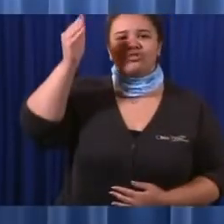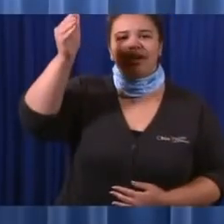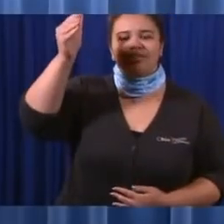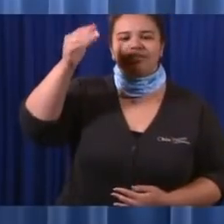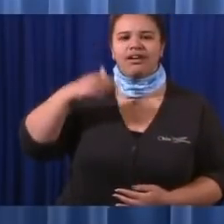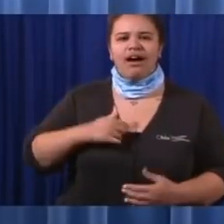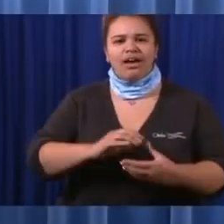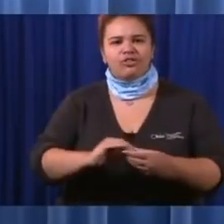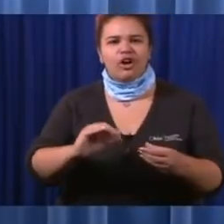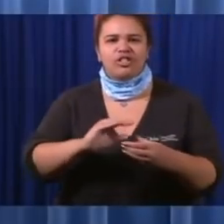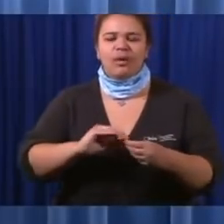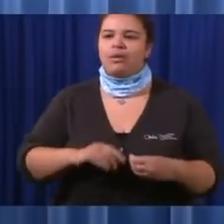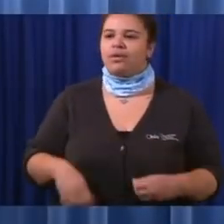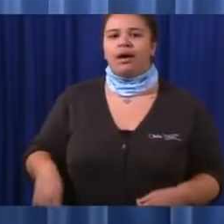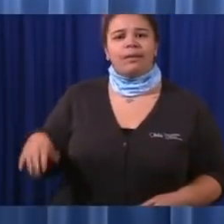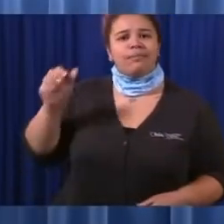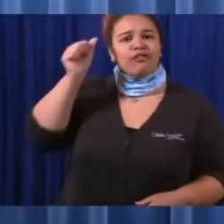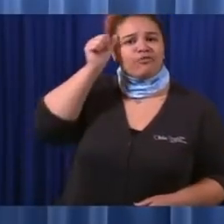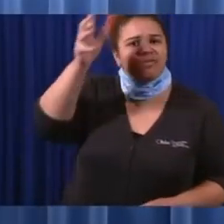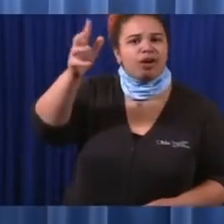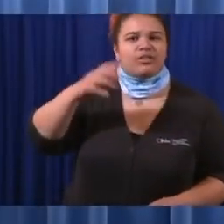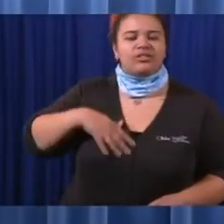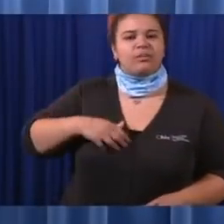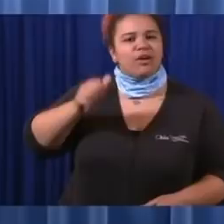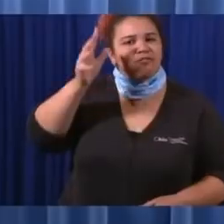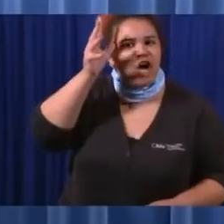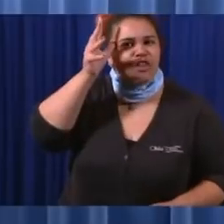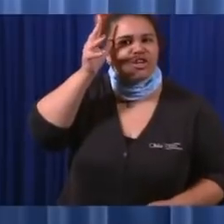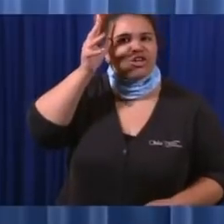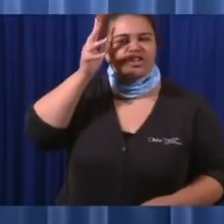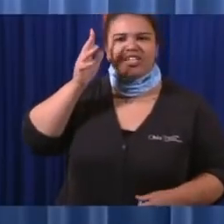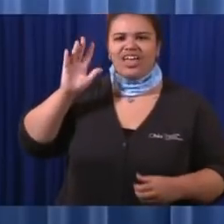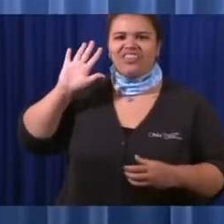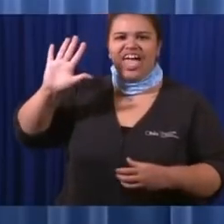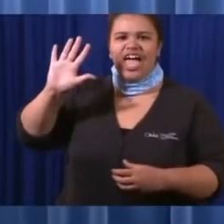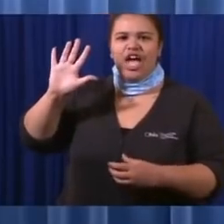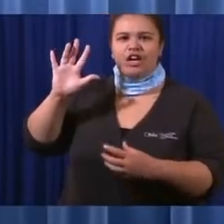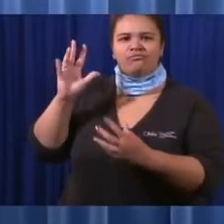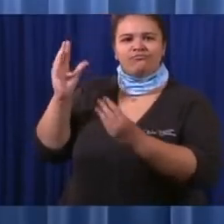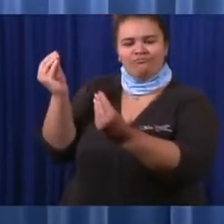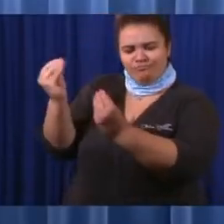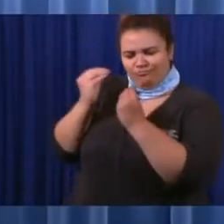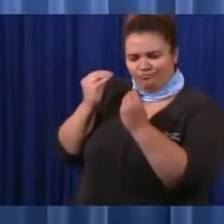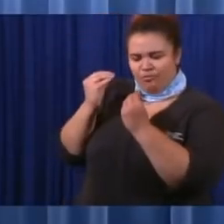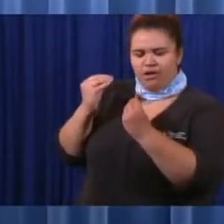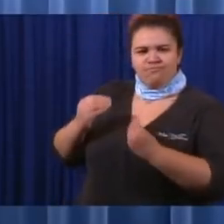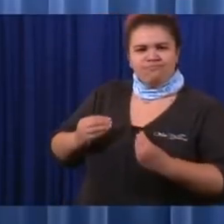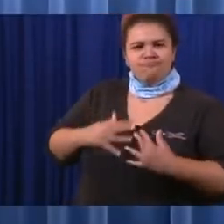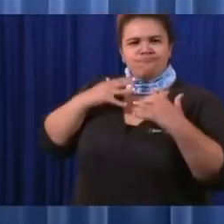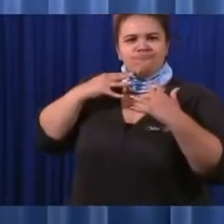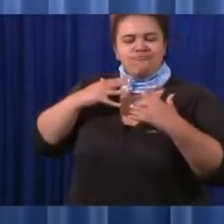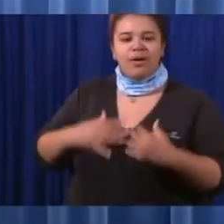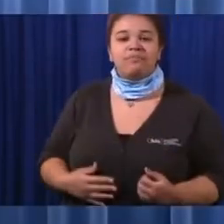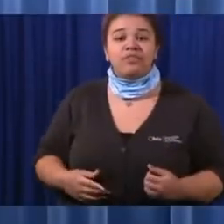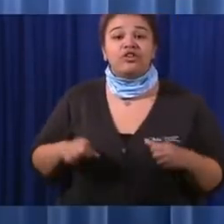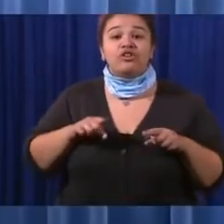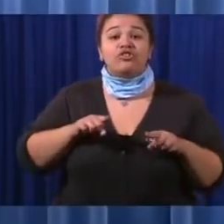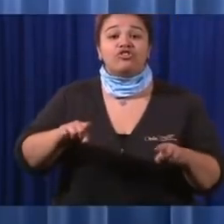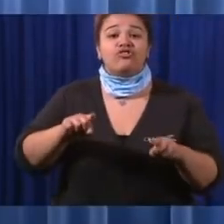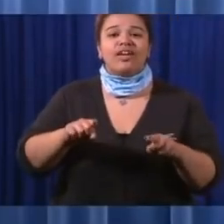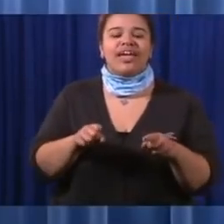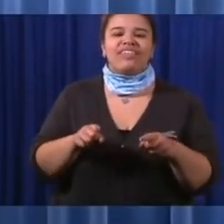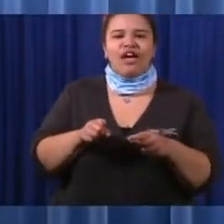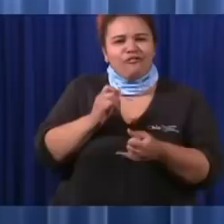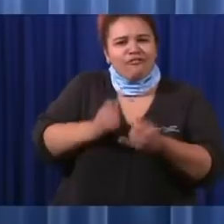grandfathers and my father, my family. They all planted trees into the last years of their lives.